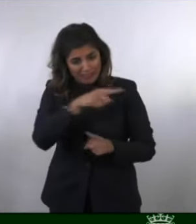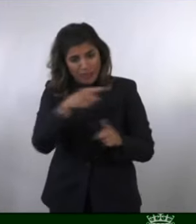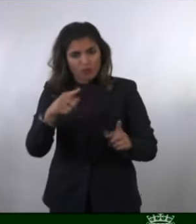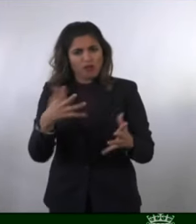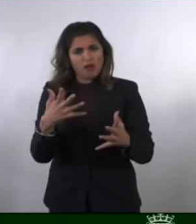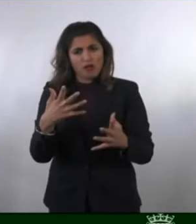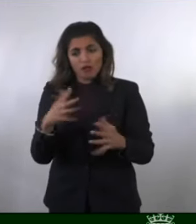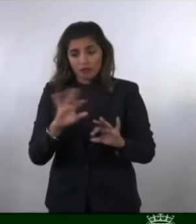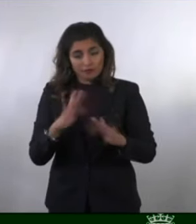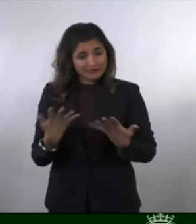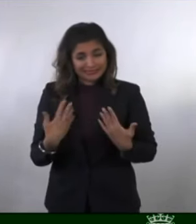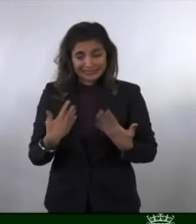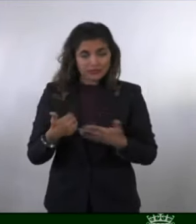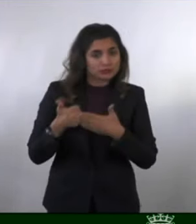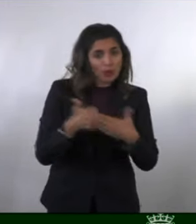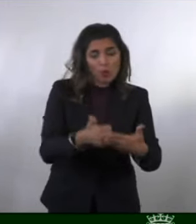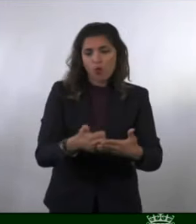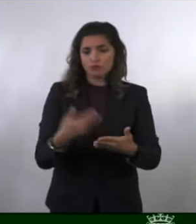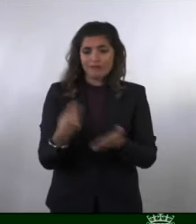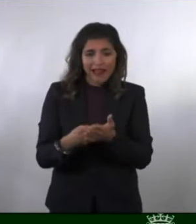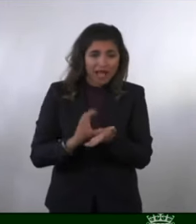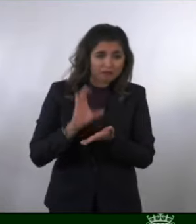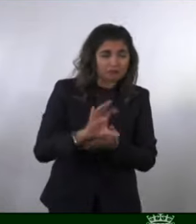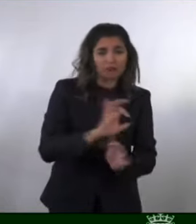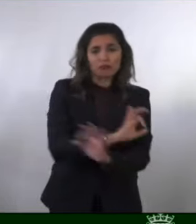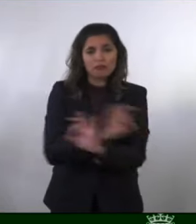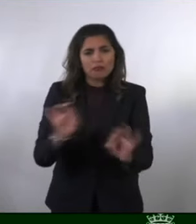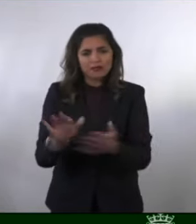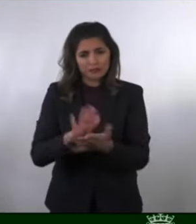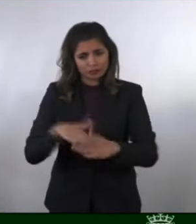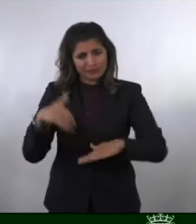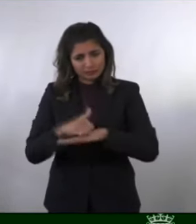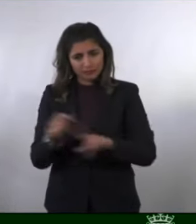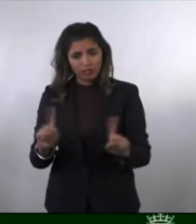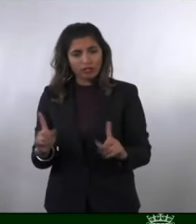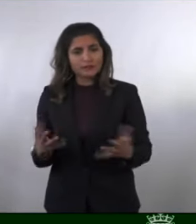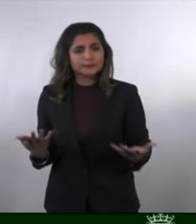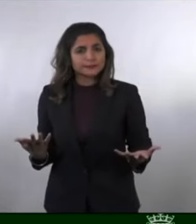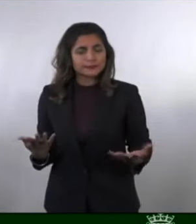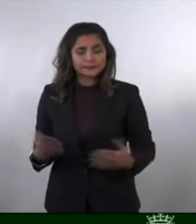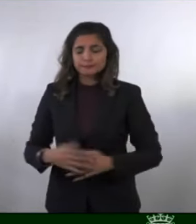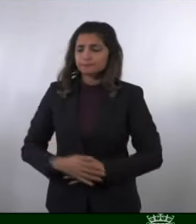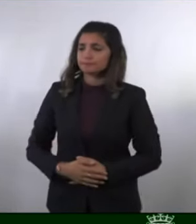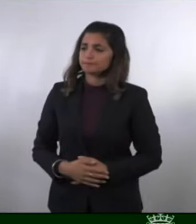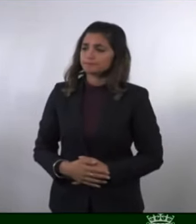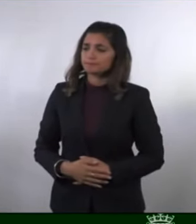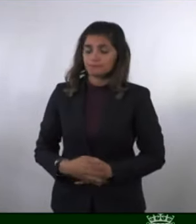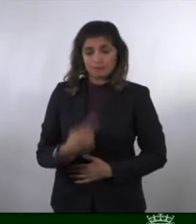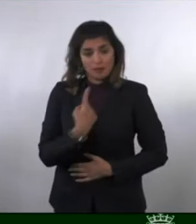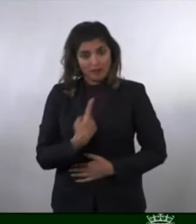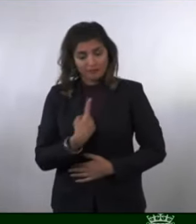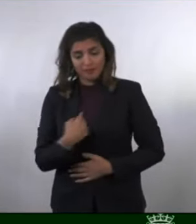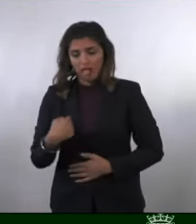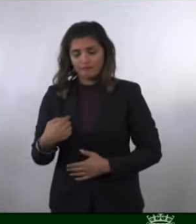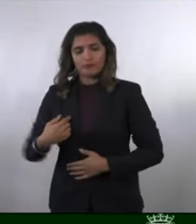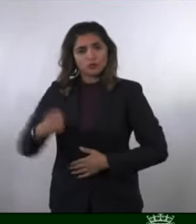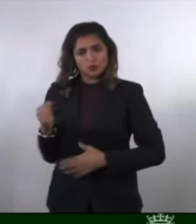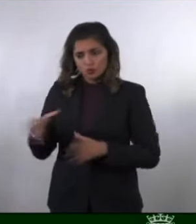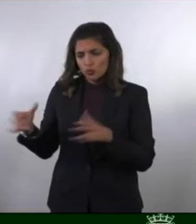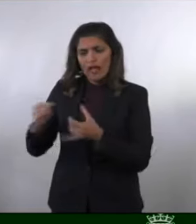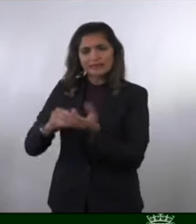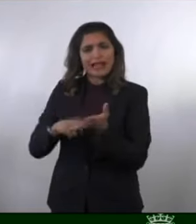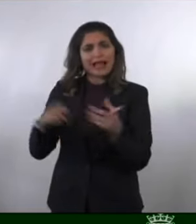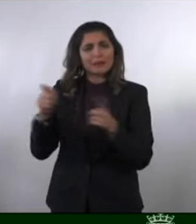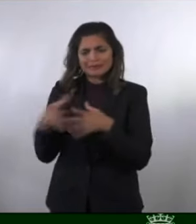support. Mr. Speaker, myself and my party have now been raising this issue since March, 8 months